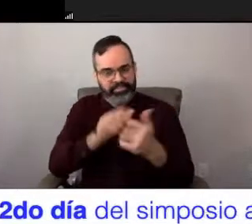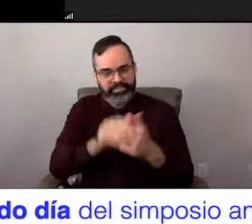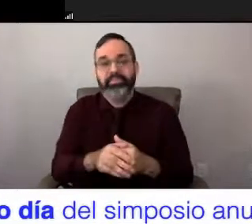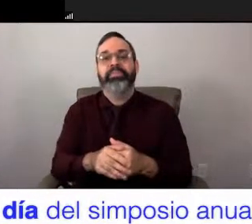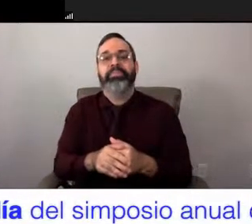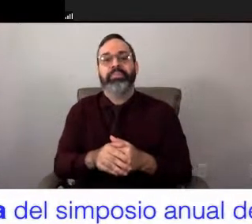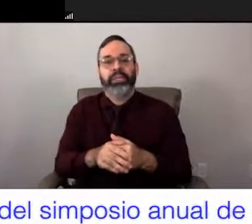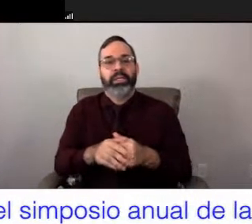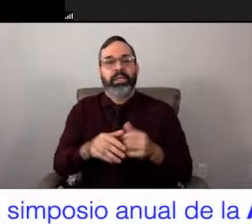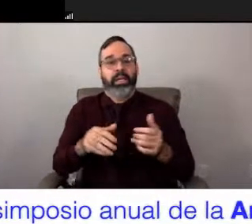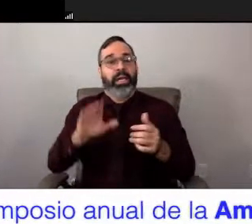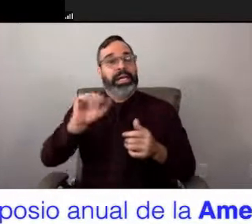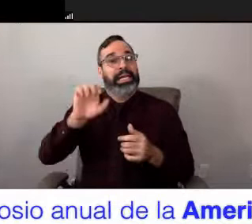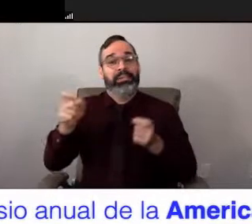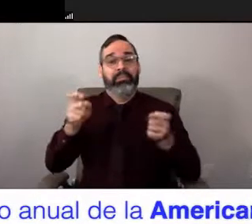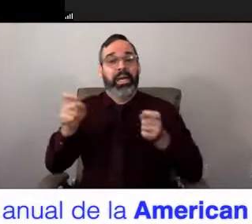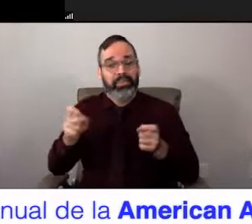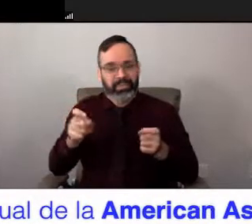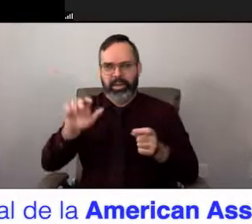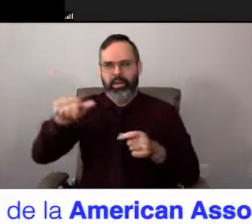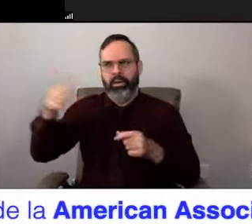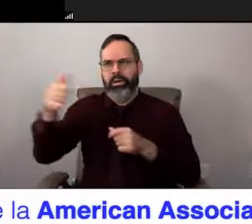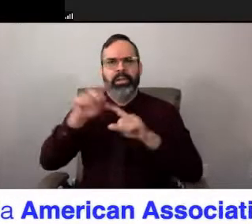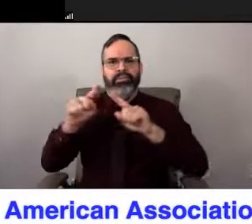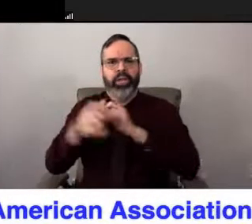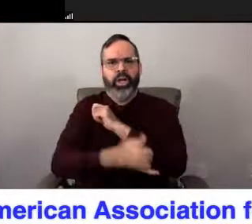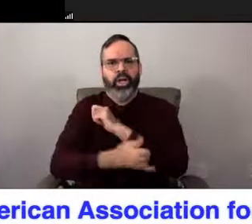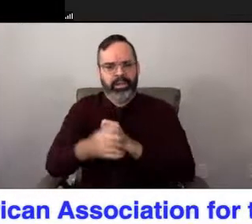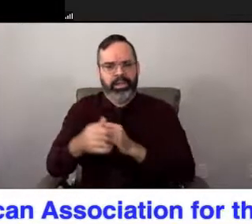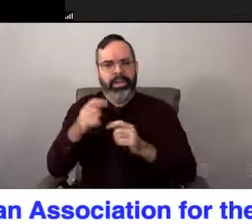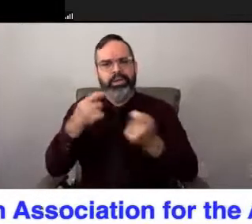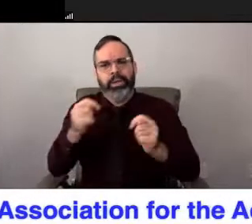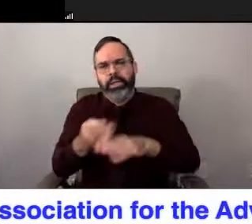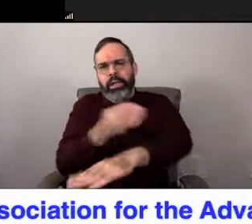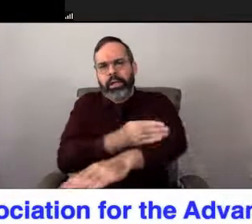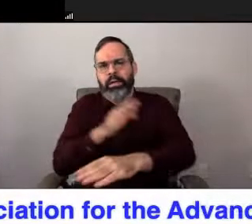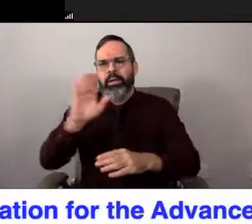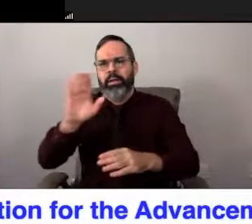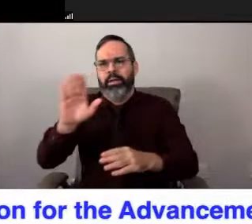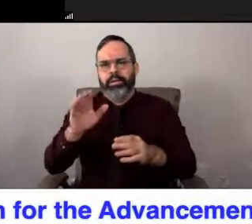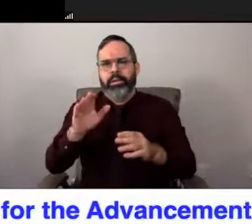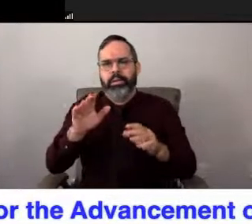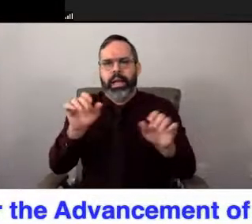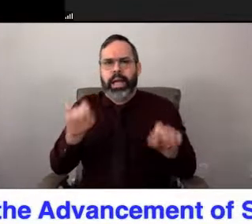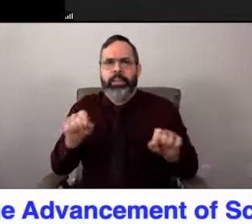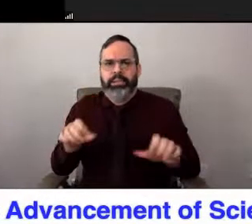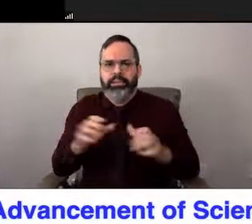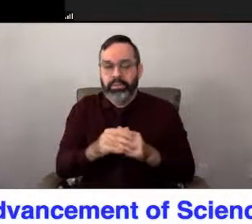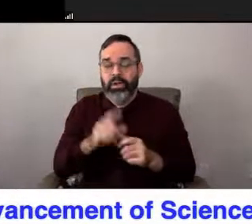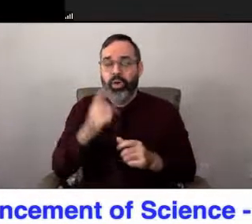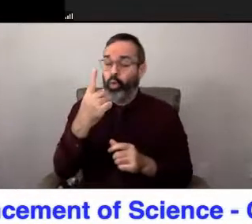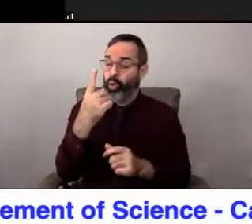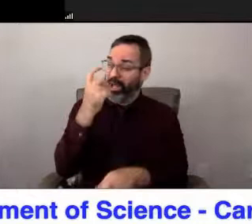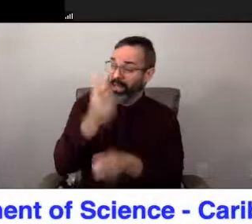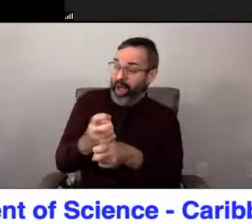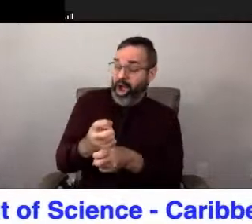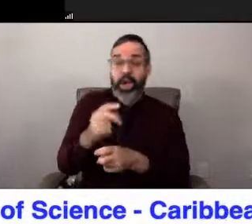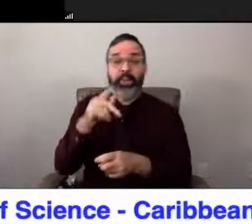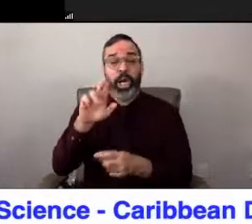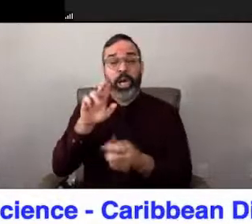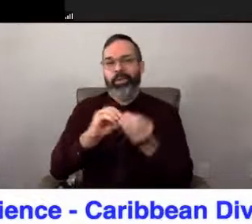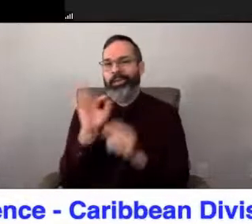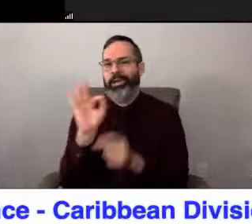all countries have been trying to increase their capacity. One of the most difficult pillars has been pillar number